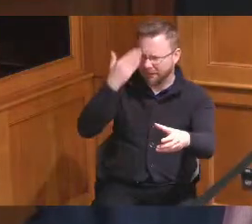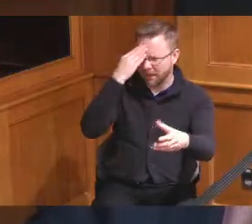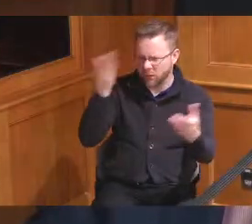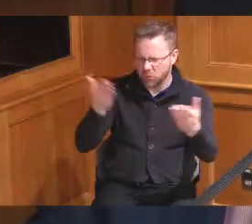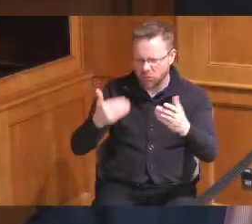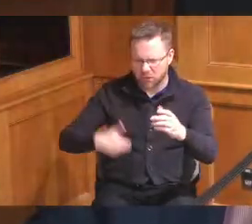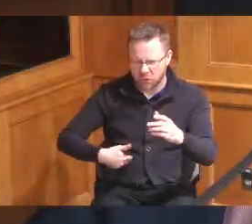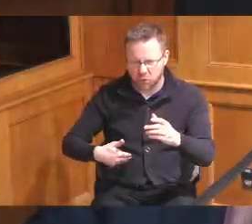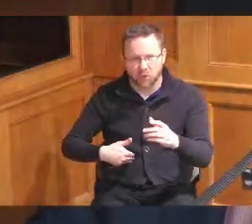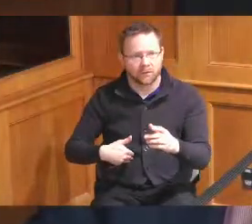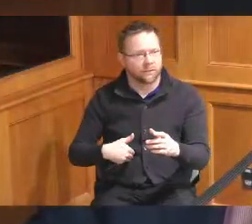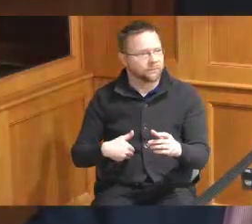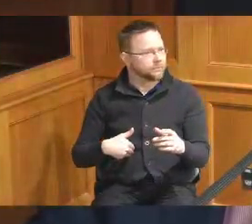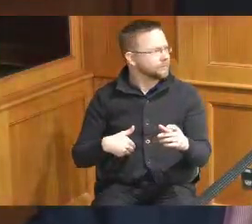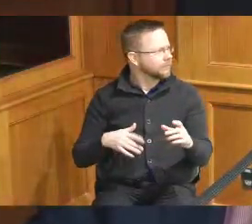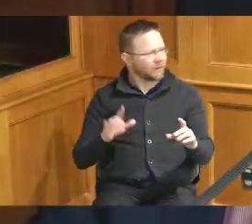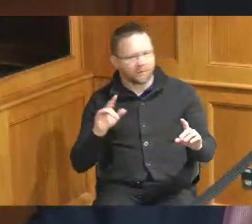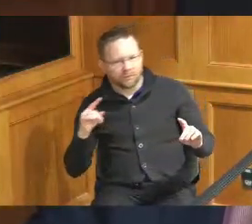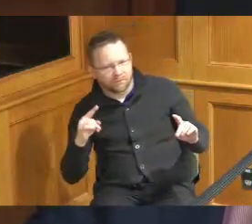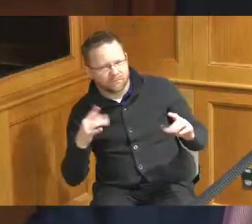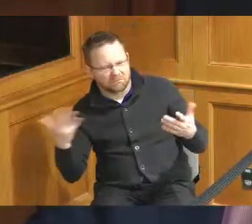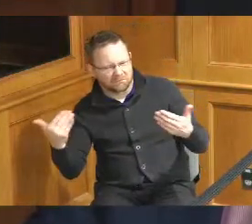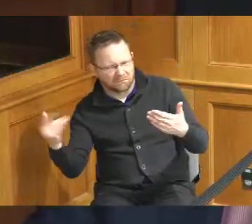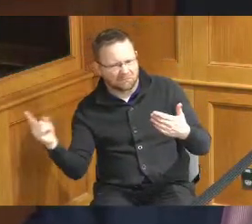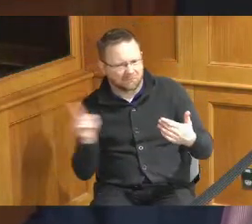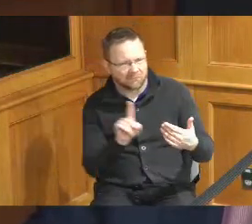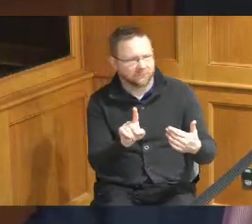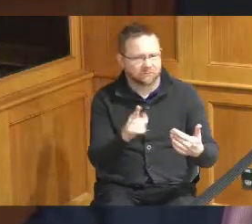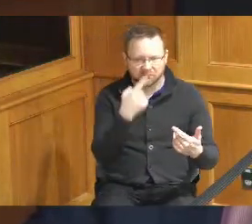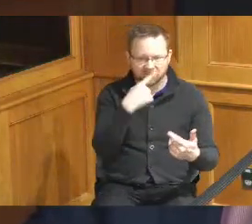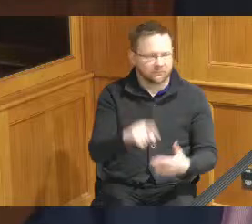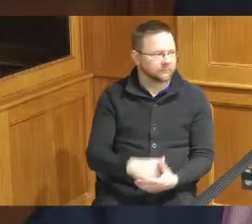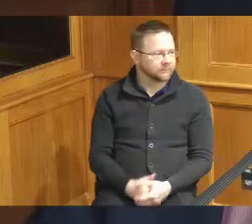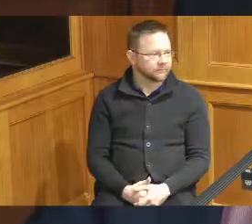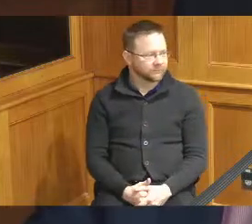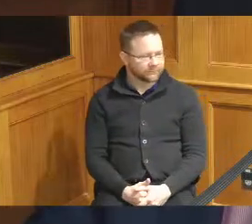So come on forward if you don't mind.